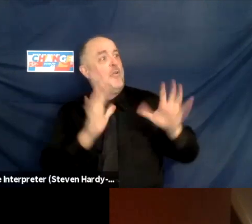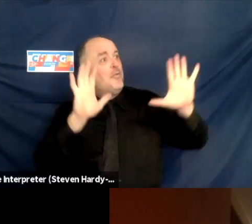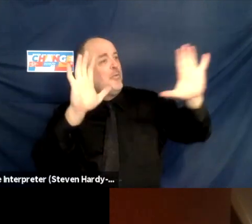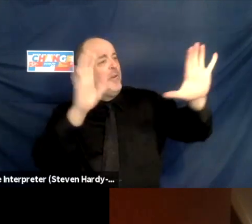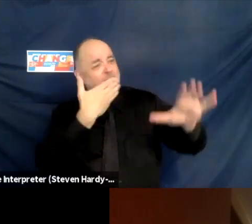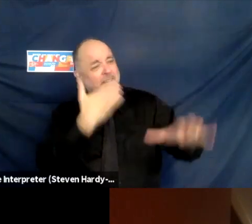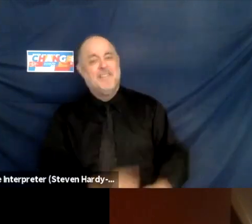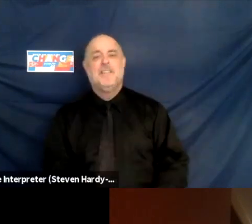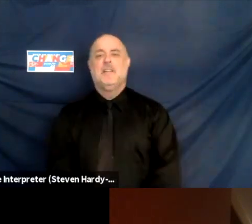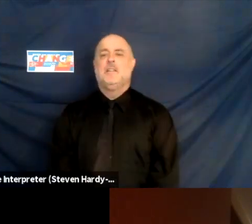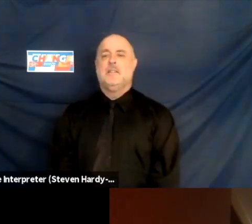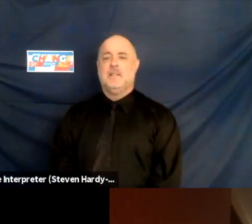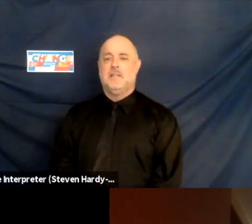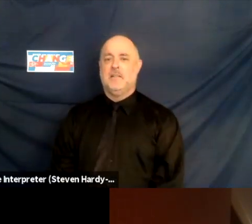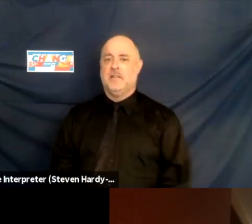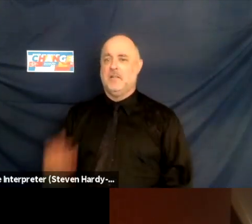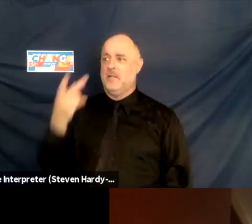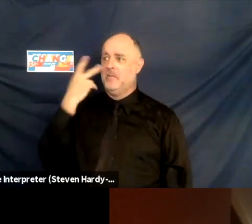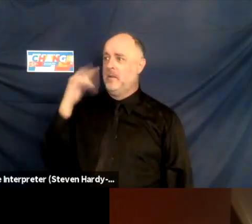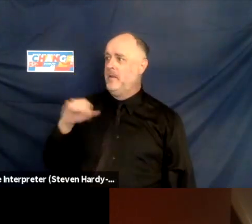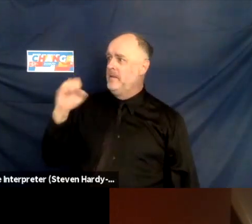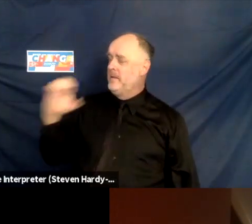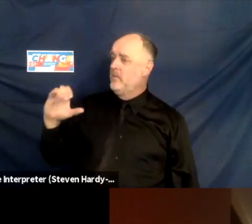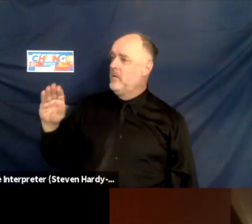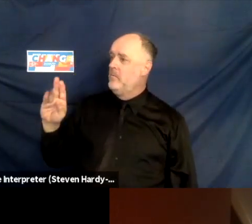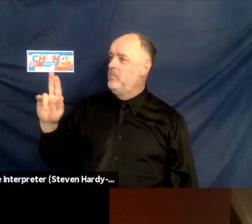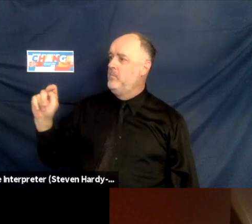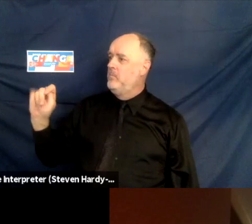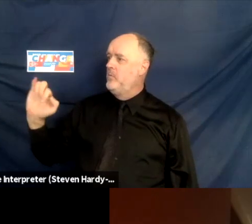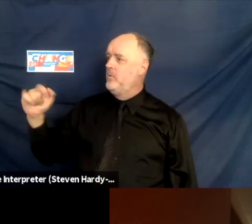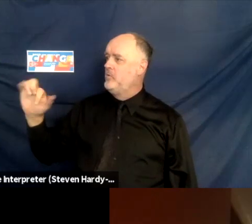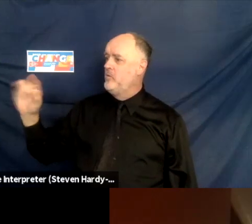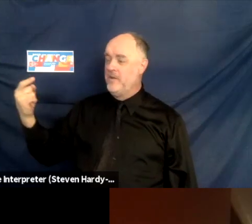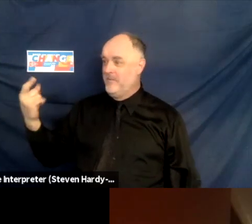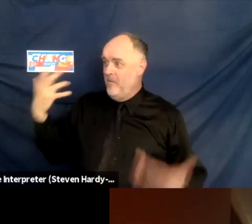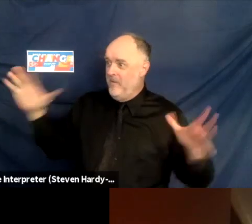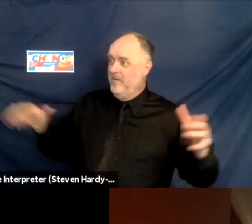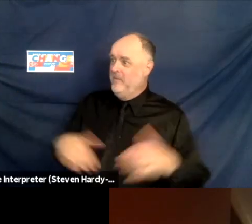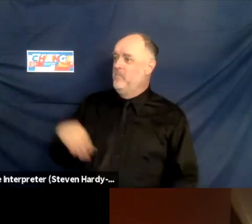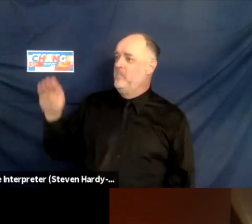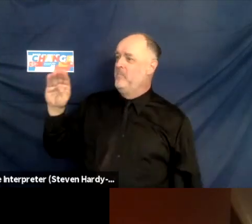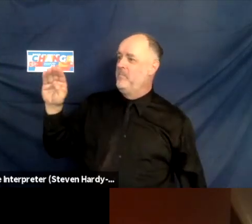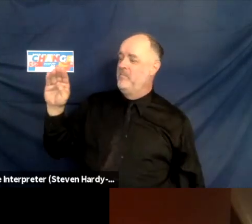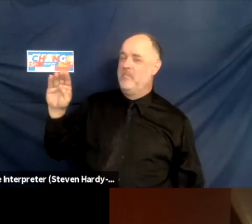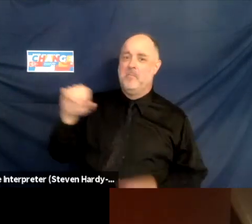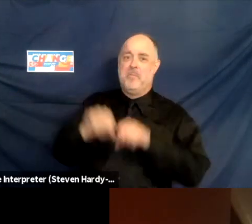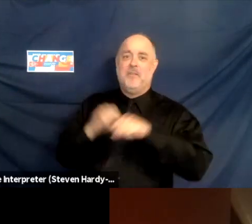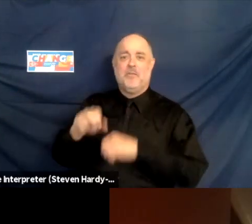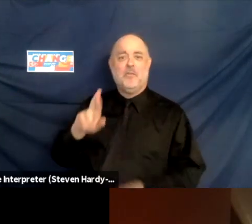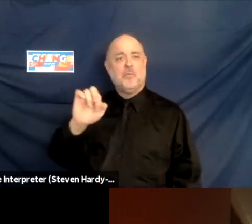And we see that Buttigieg's appearance was mentioned in today's bicycle retailers news. So got some local news.